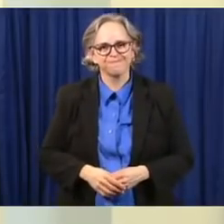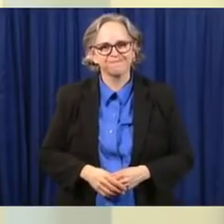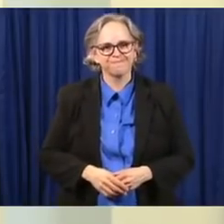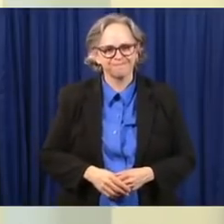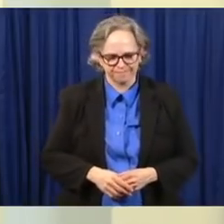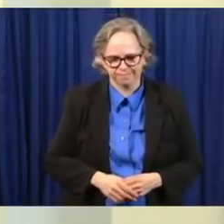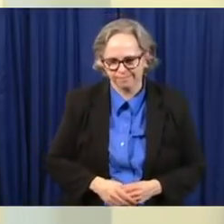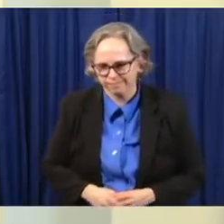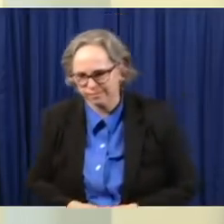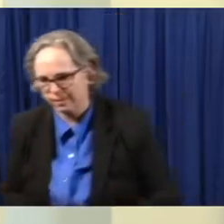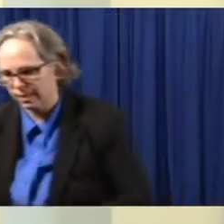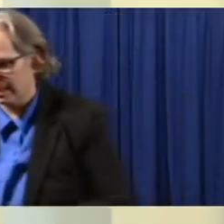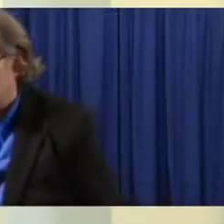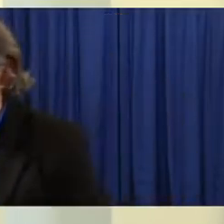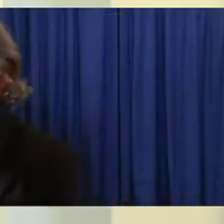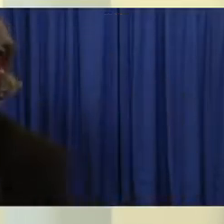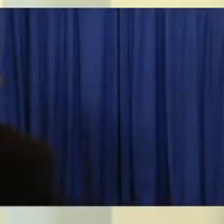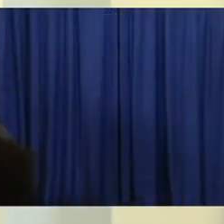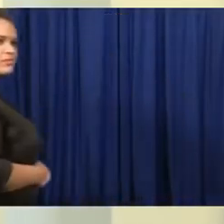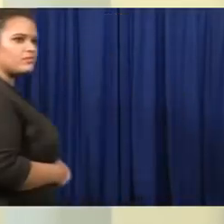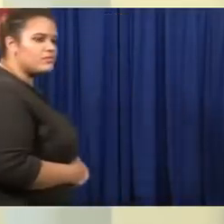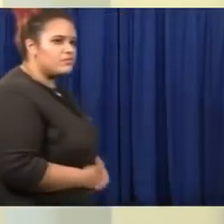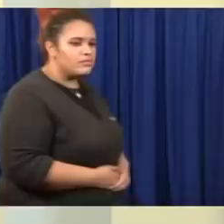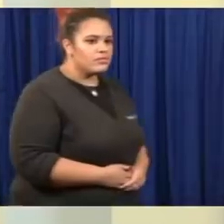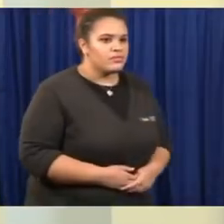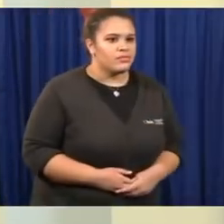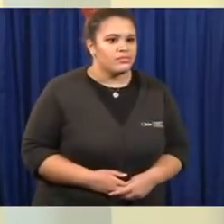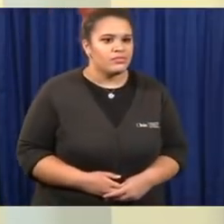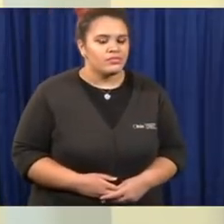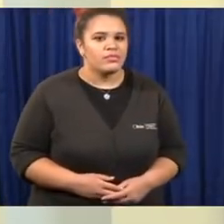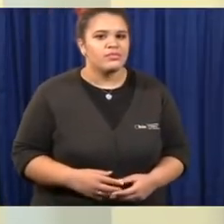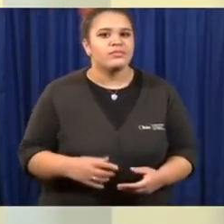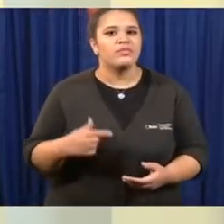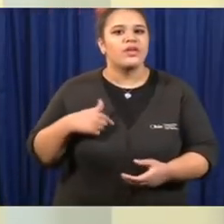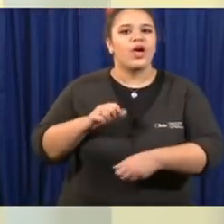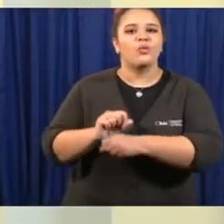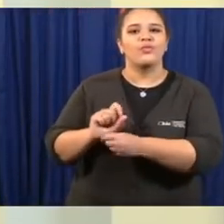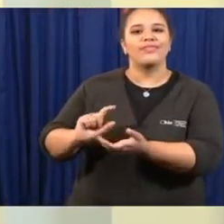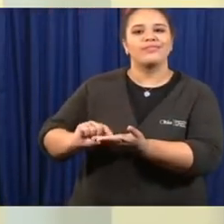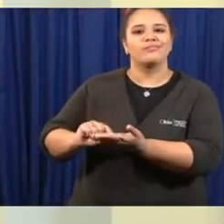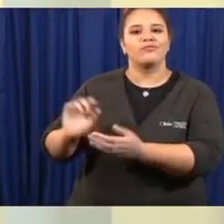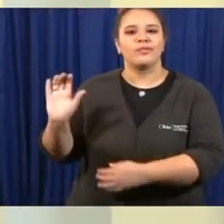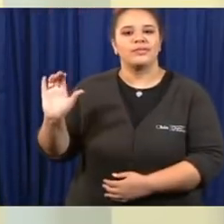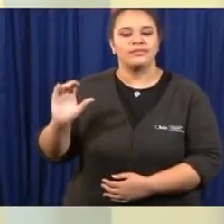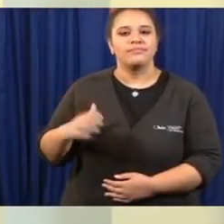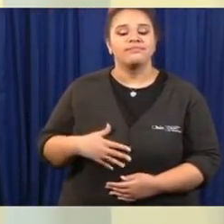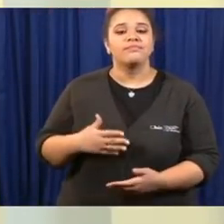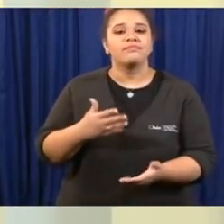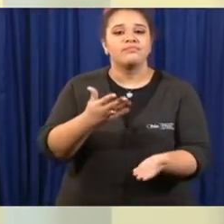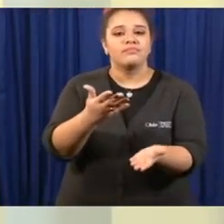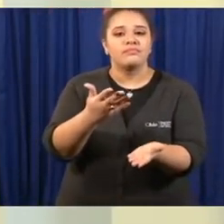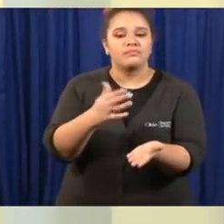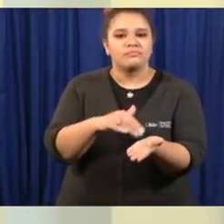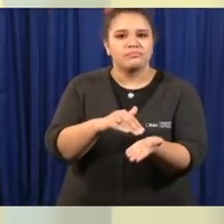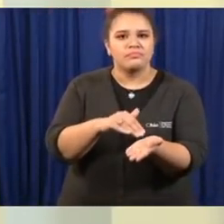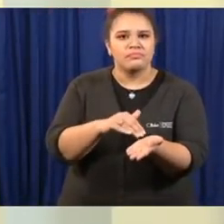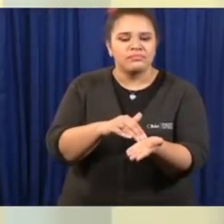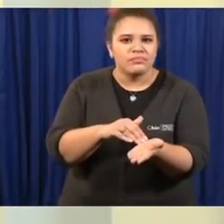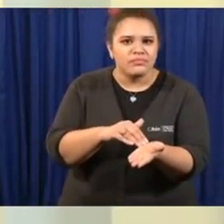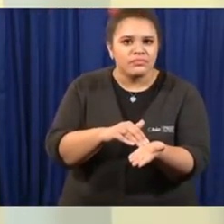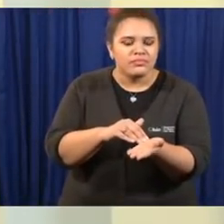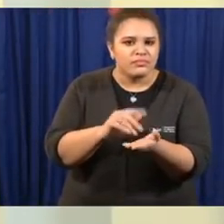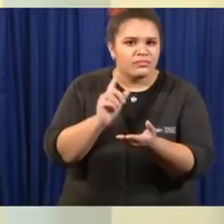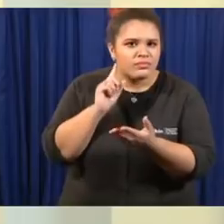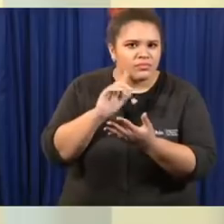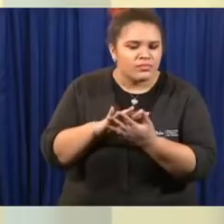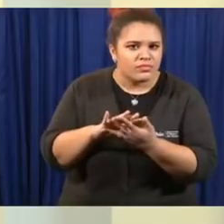Good afternoon, Randy Ludlow with the Columbus Dispatch. Question for the good doctor. Doctor, I'm sure you just made some ears perk up when you were